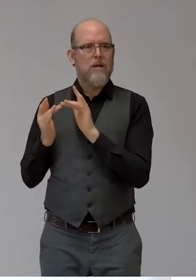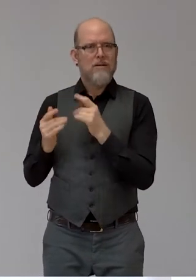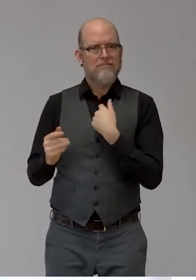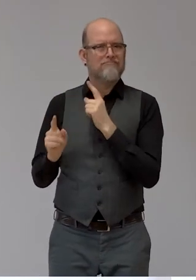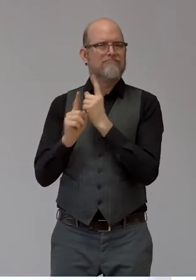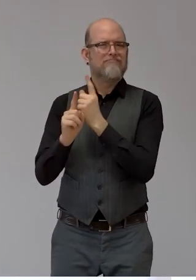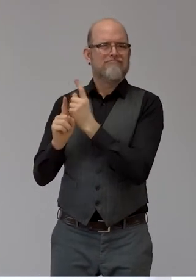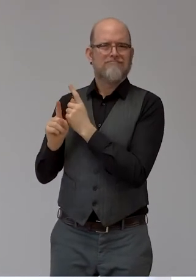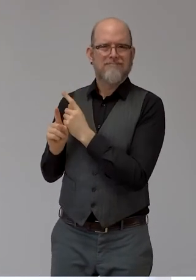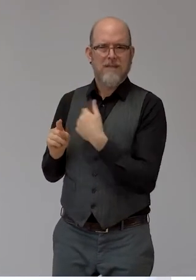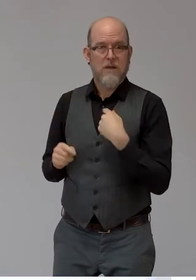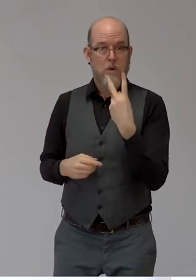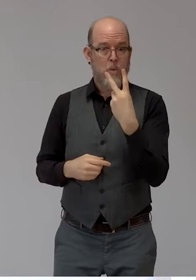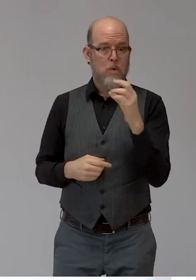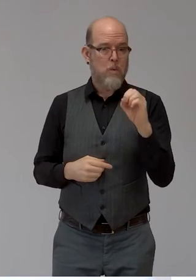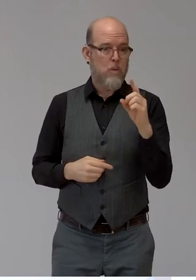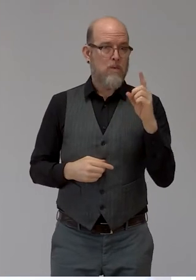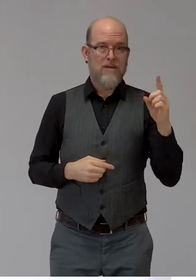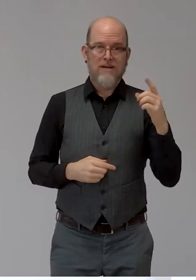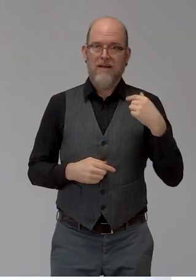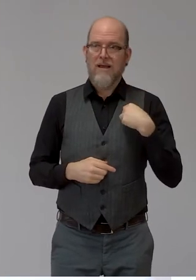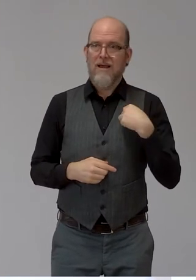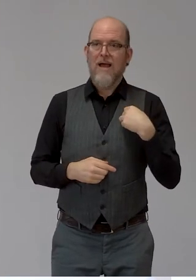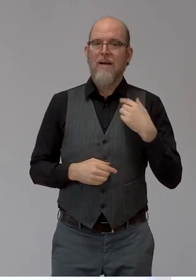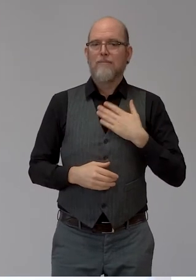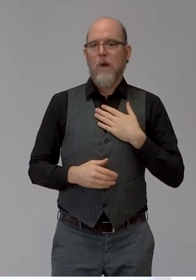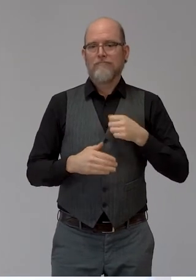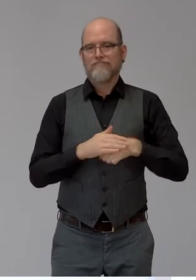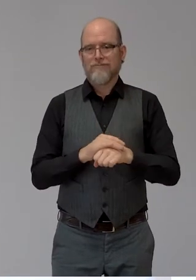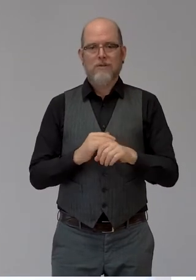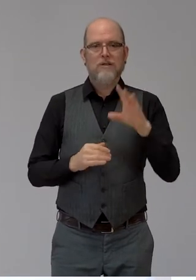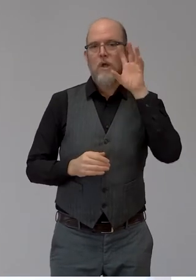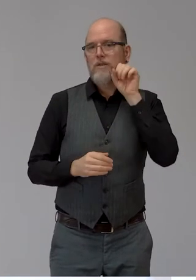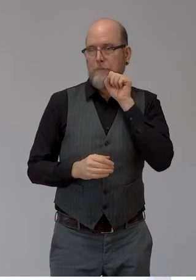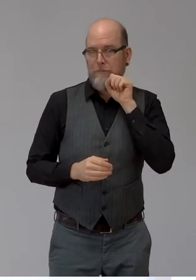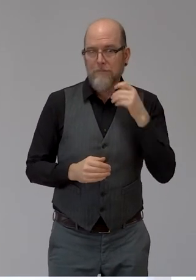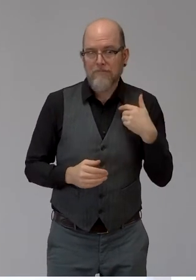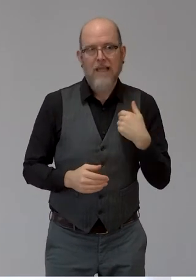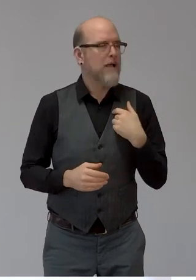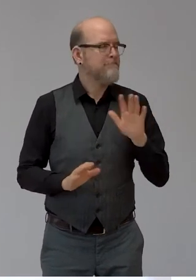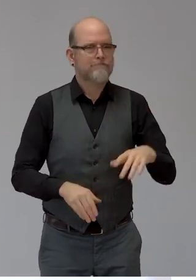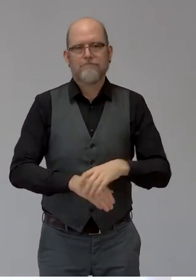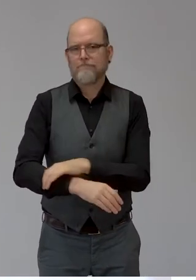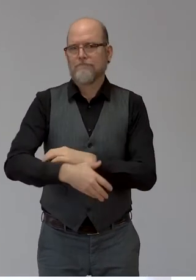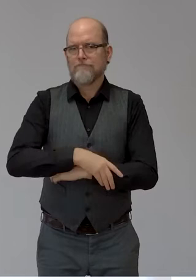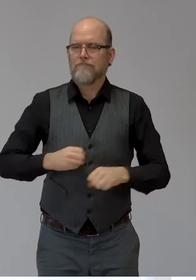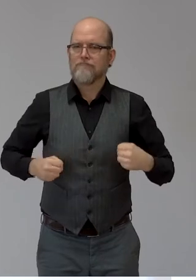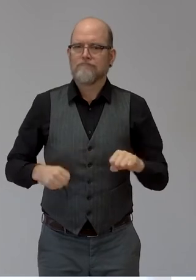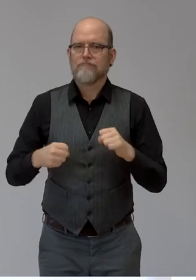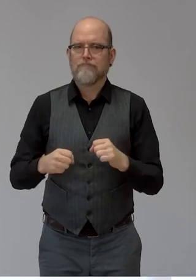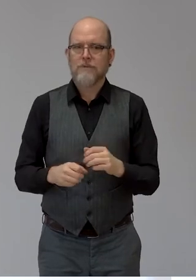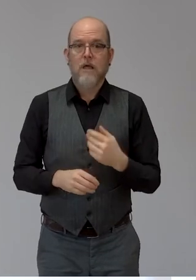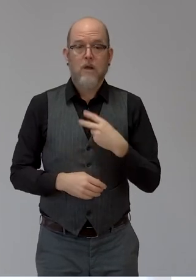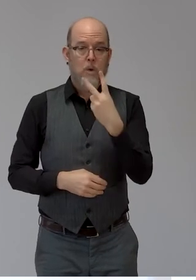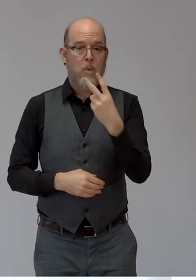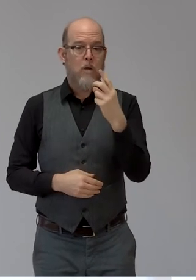And there is where it all started. So in 2013, I decided that enough is enough, that in our country there